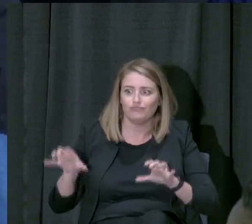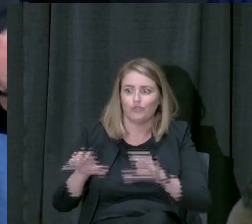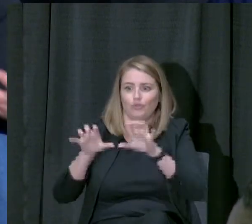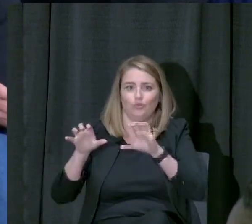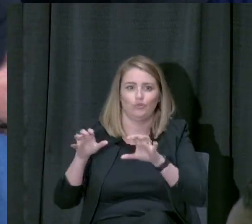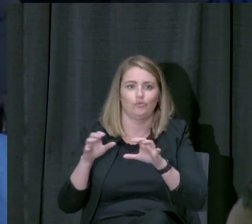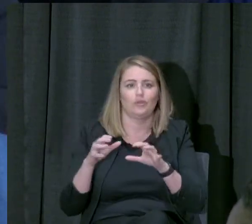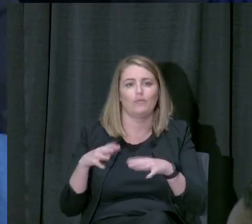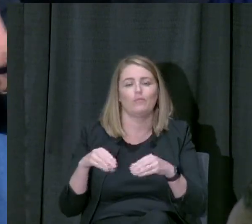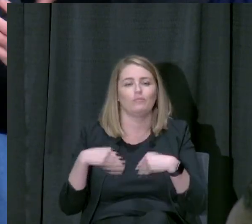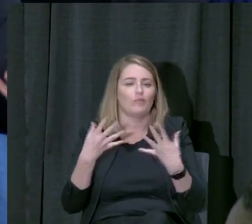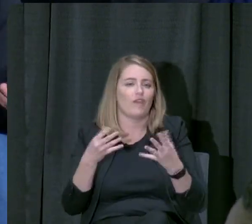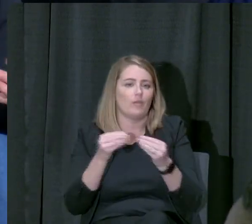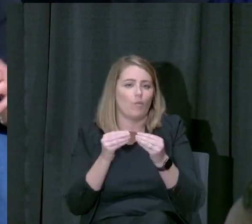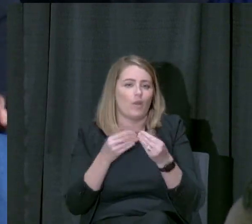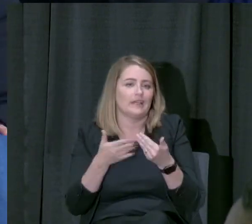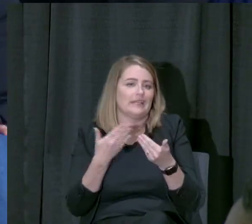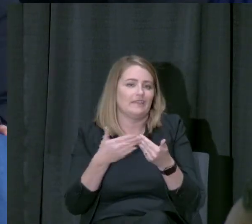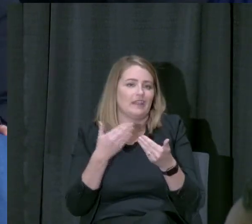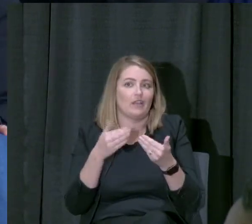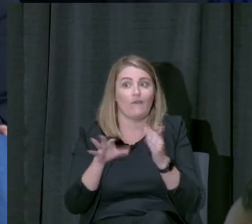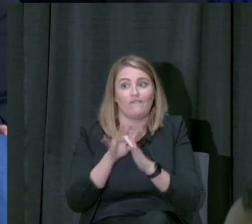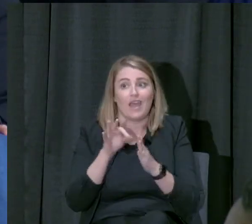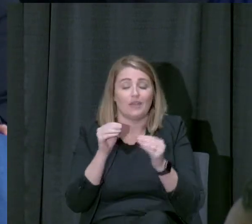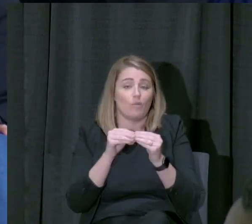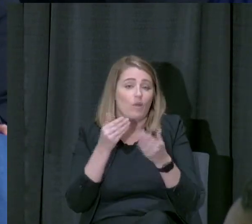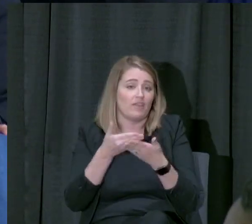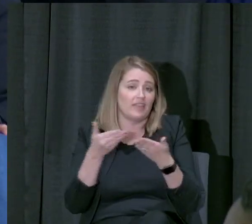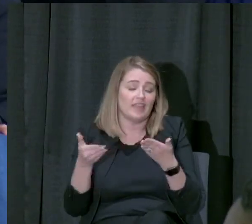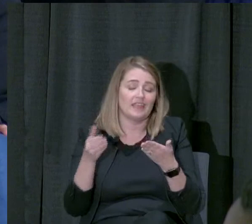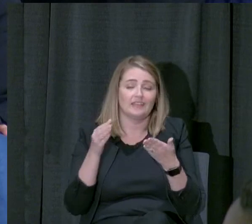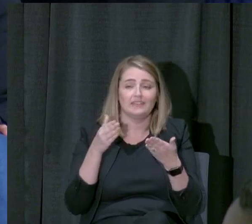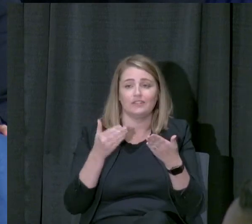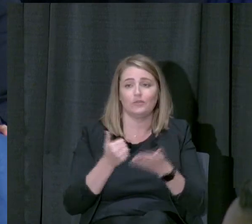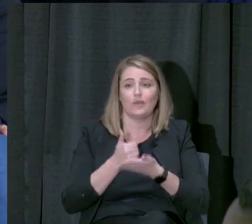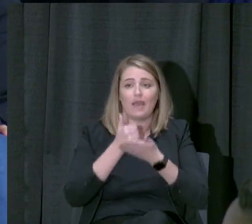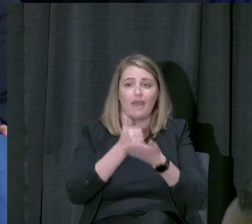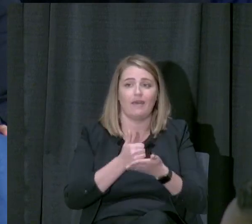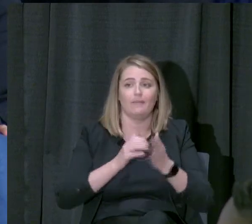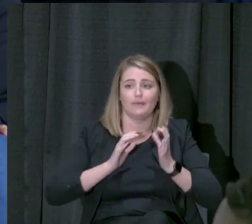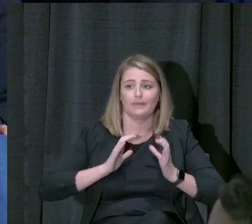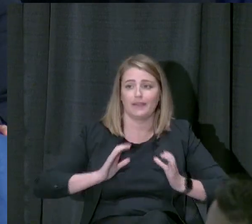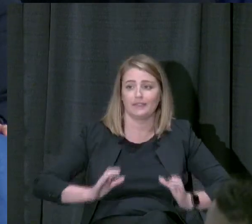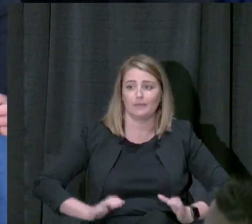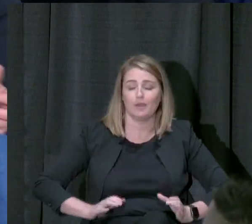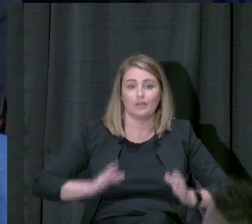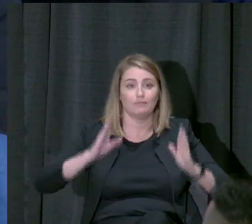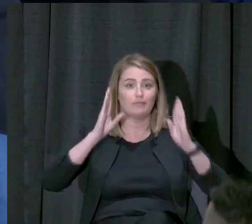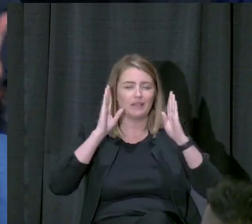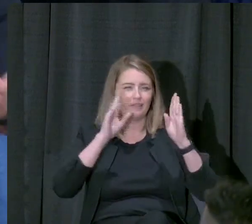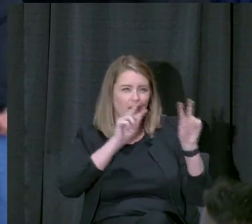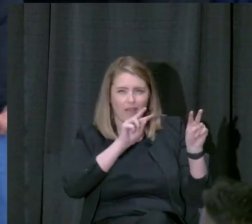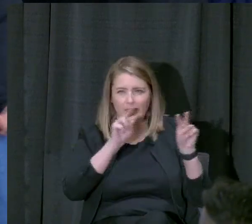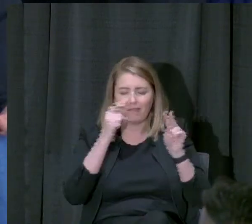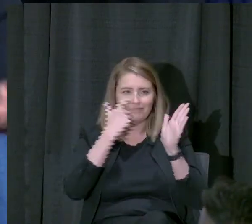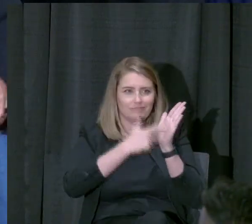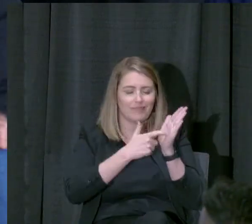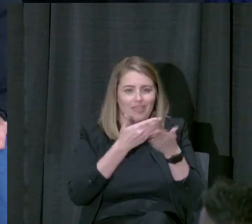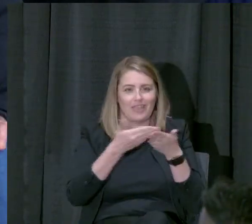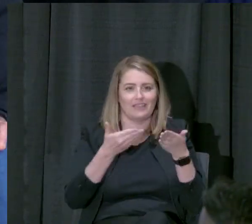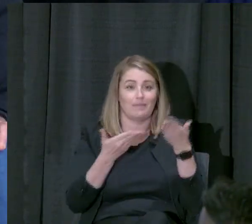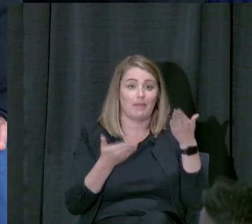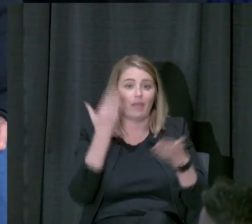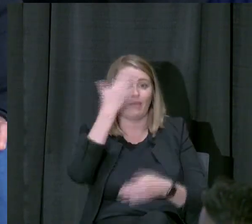provide more convenience, to even simplify more things, and to help customers pay attention to things they may not be paying attention